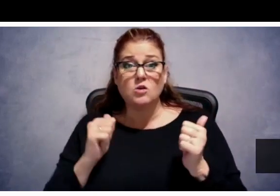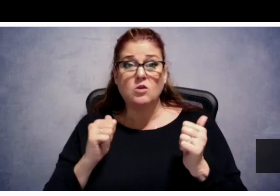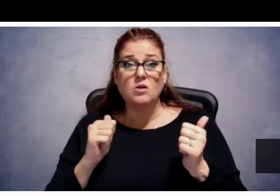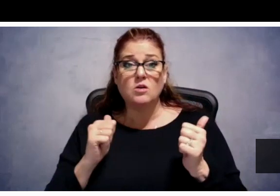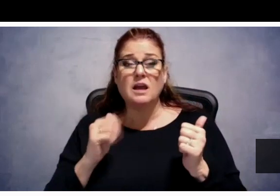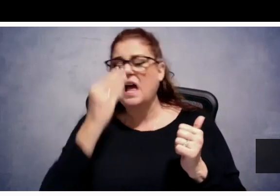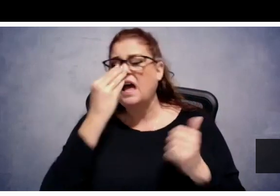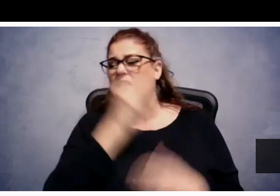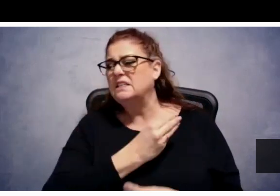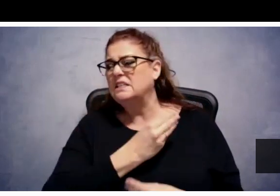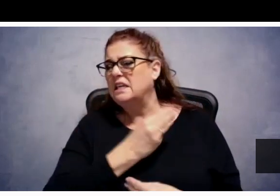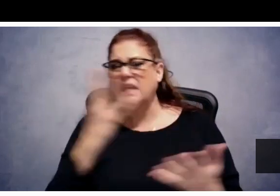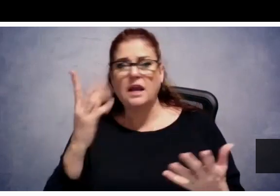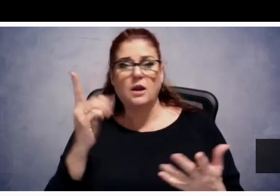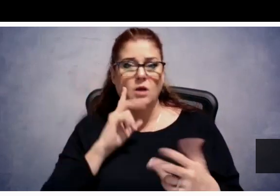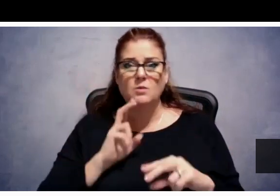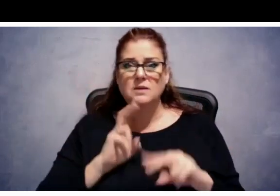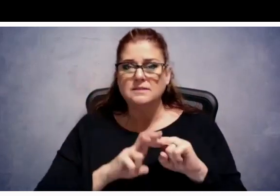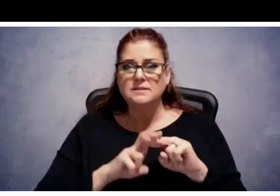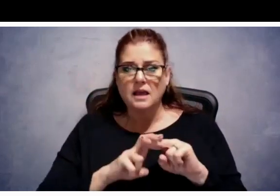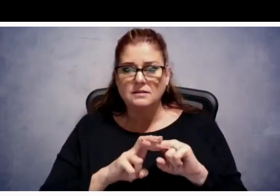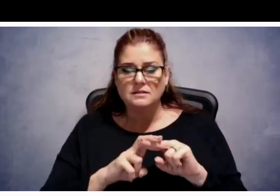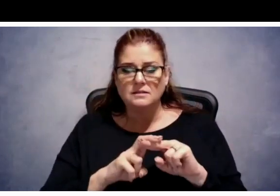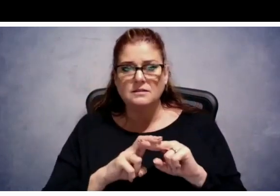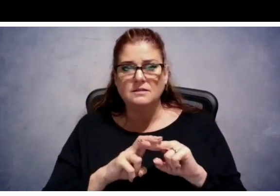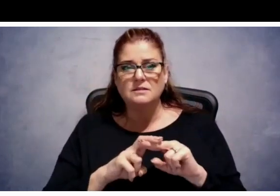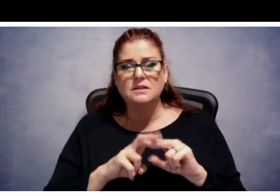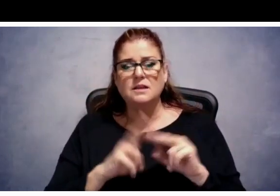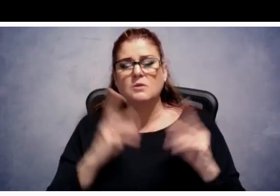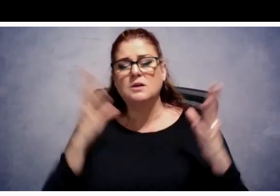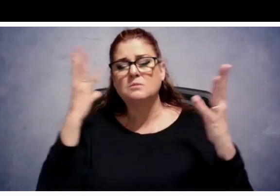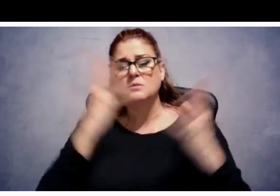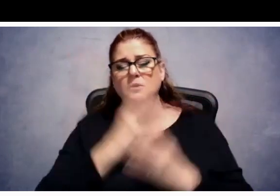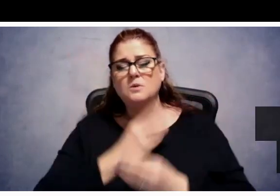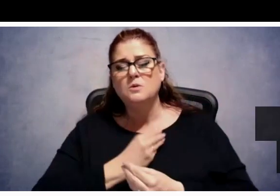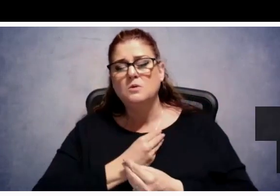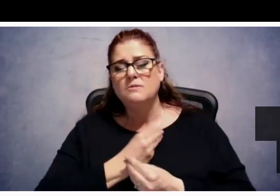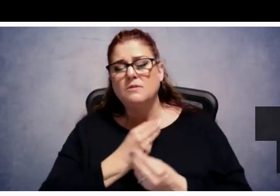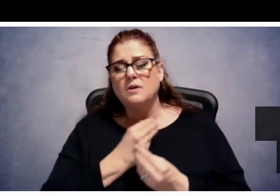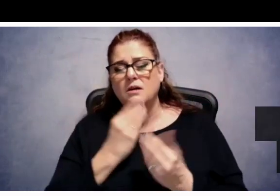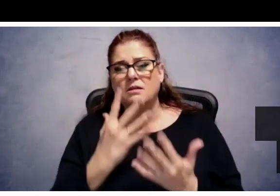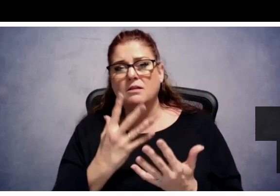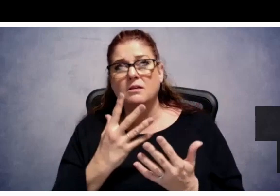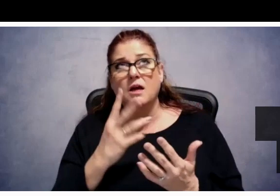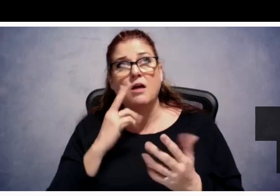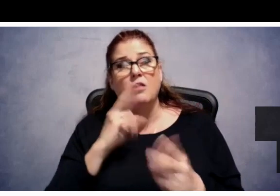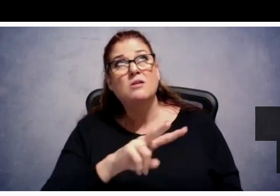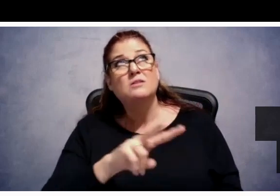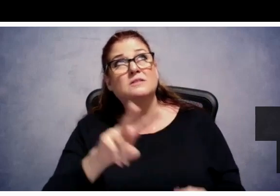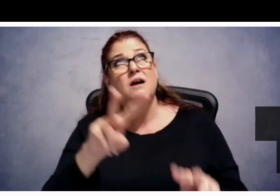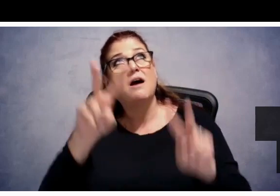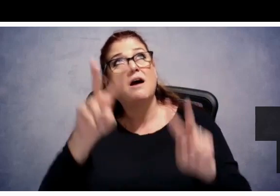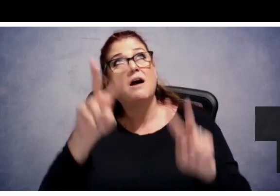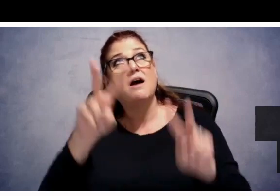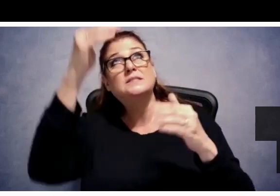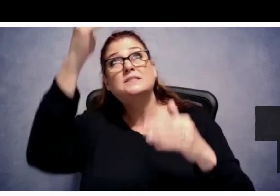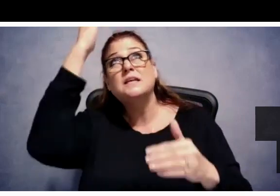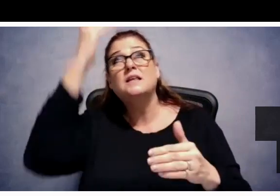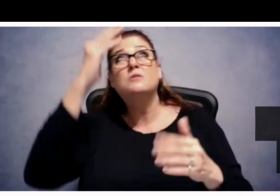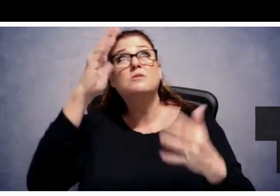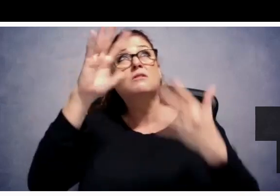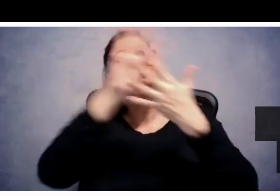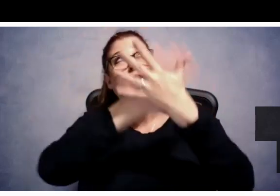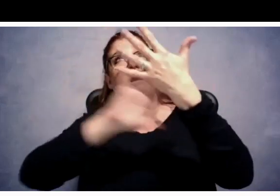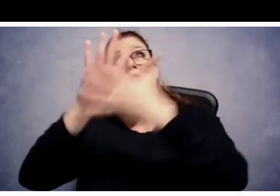didn't care where we sat. It was beautiful. I looked up and the ceiling was covered